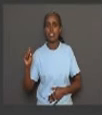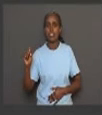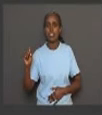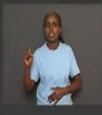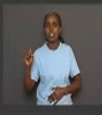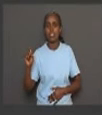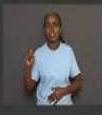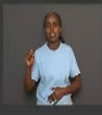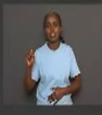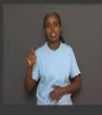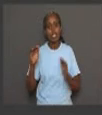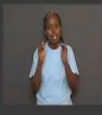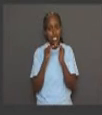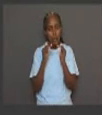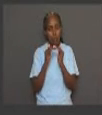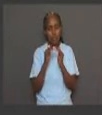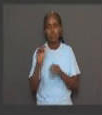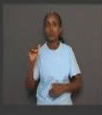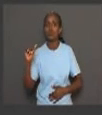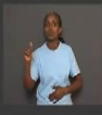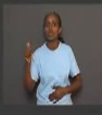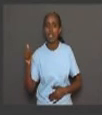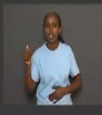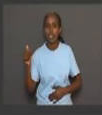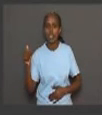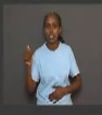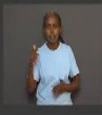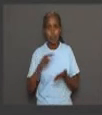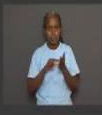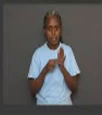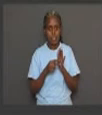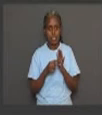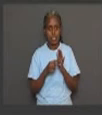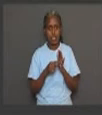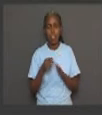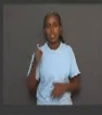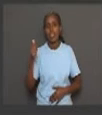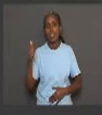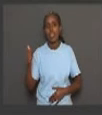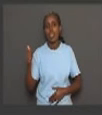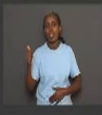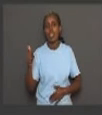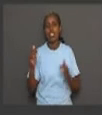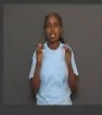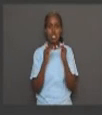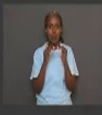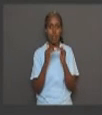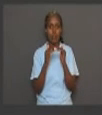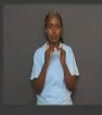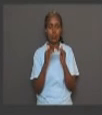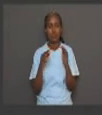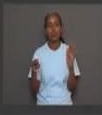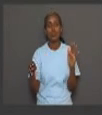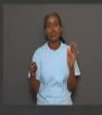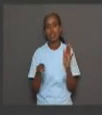define t as being equal to 10, it means that a